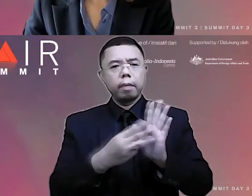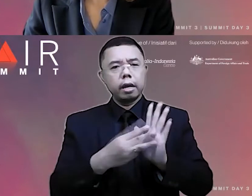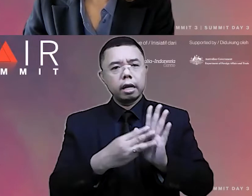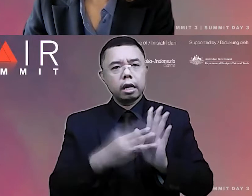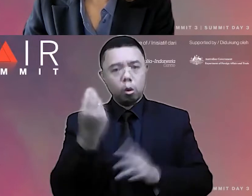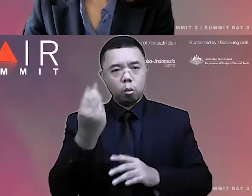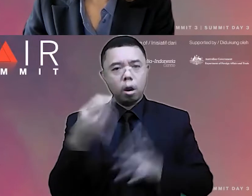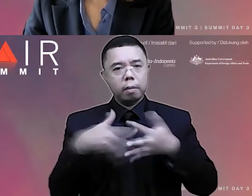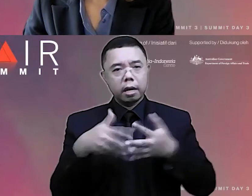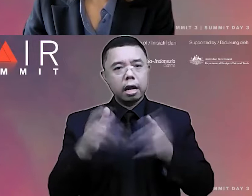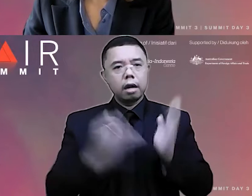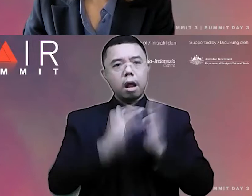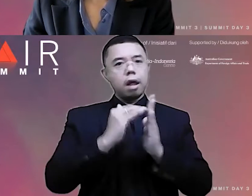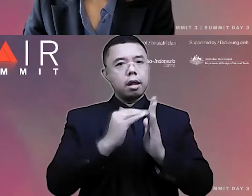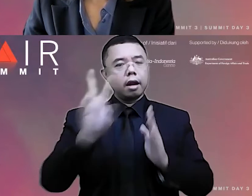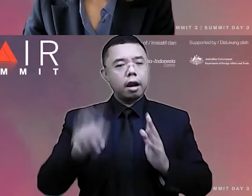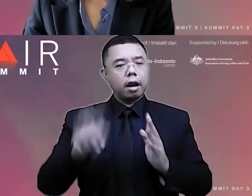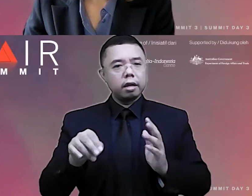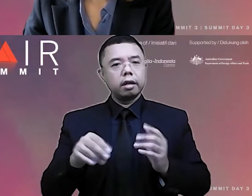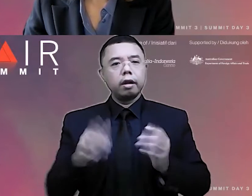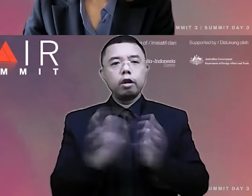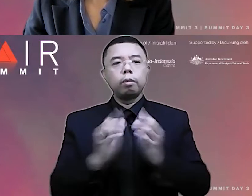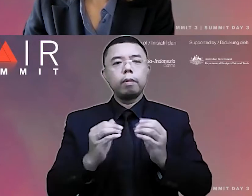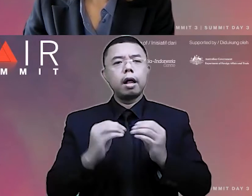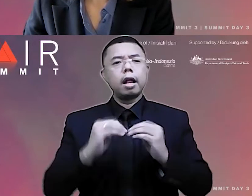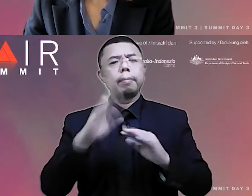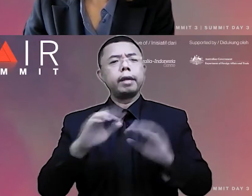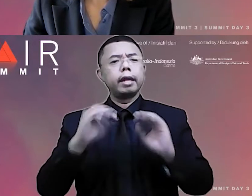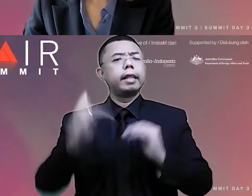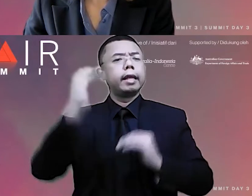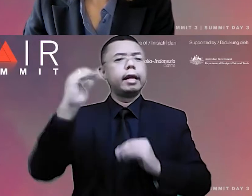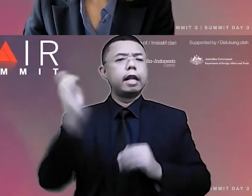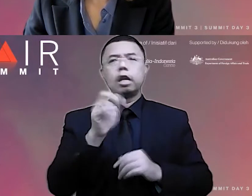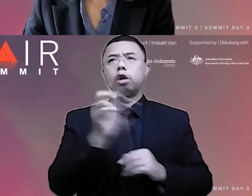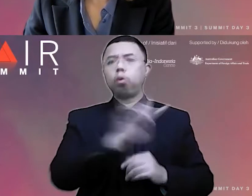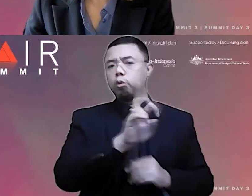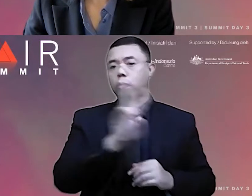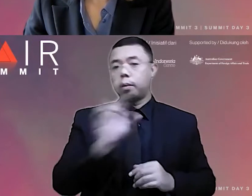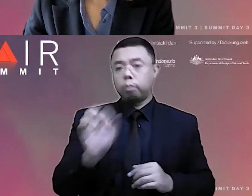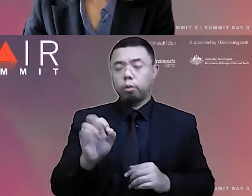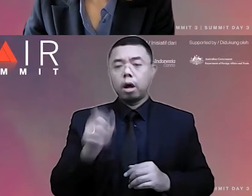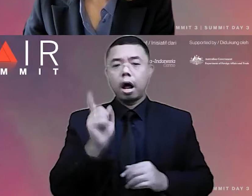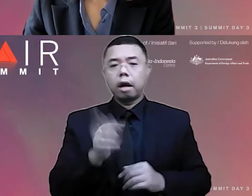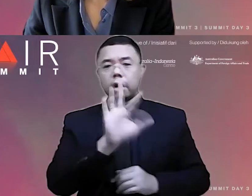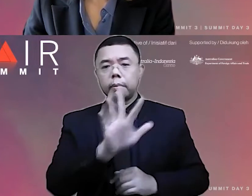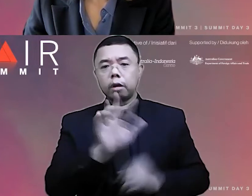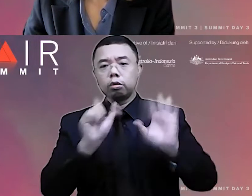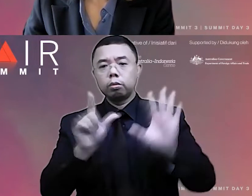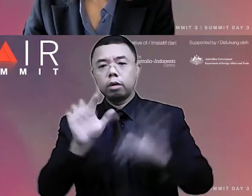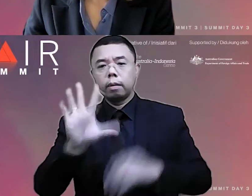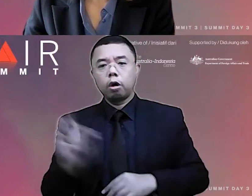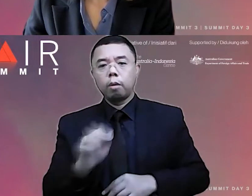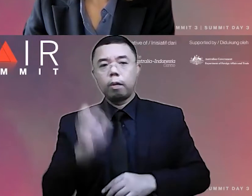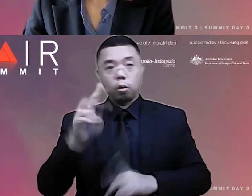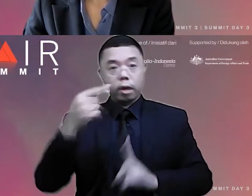575 trillion, or 57 billion Australian dollar. There are 5 sectors that focus on